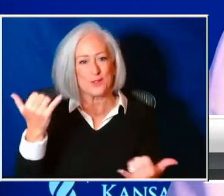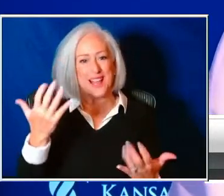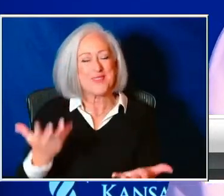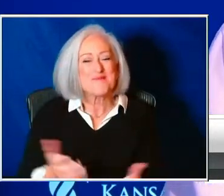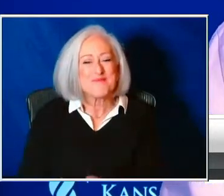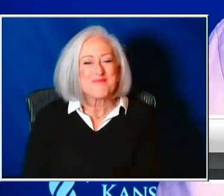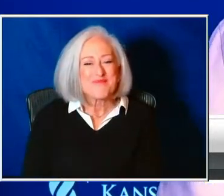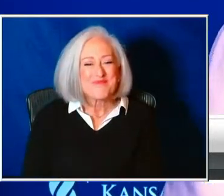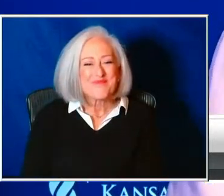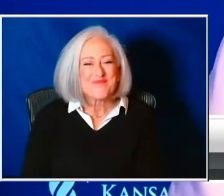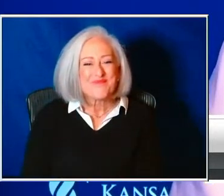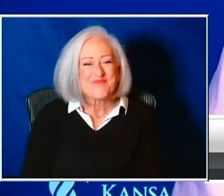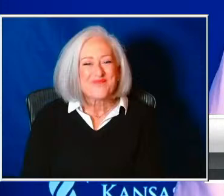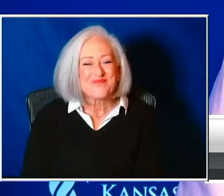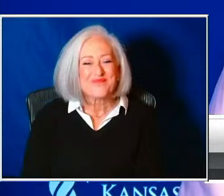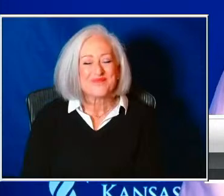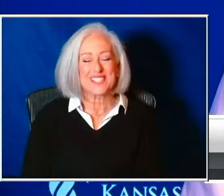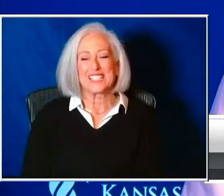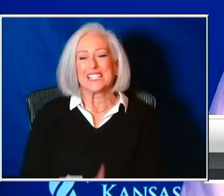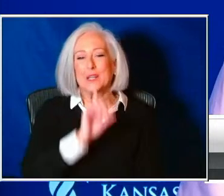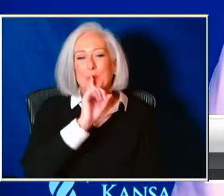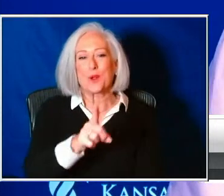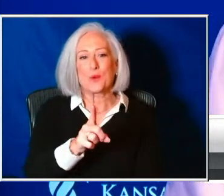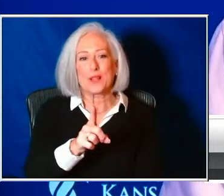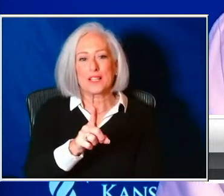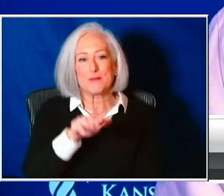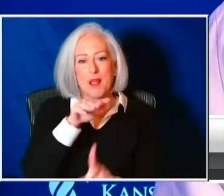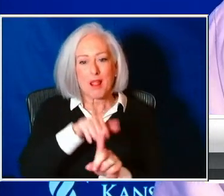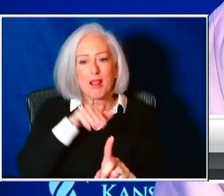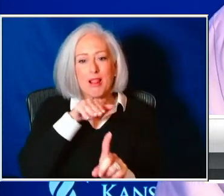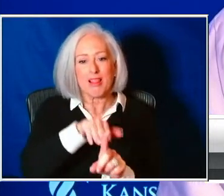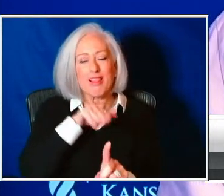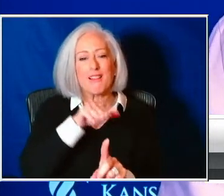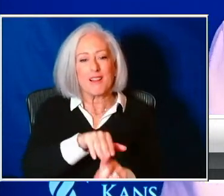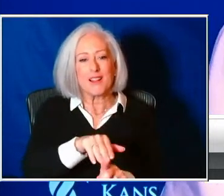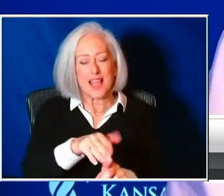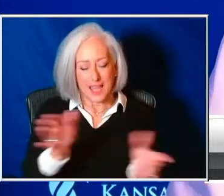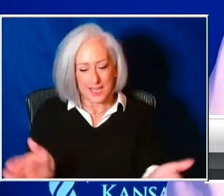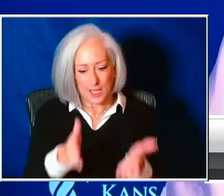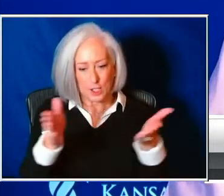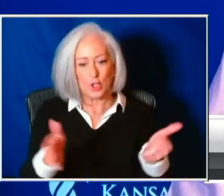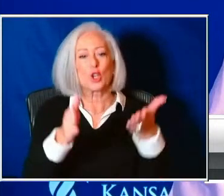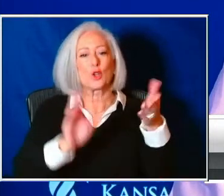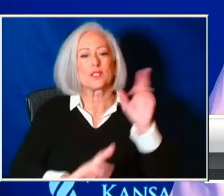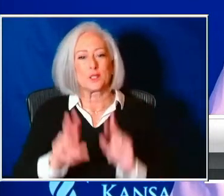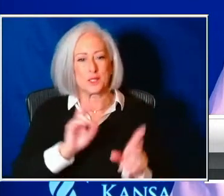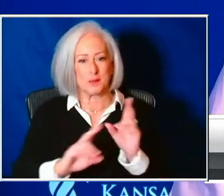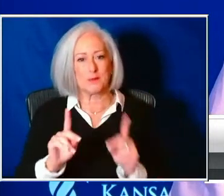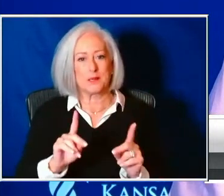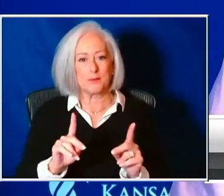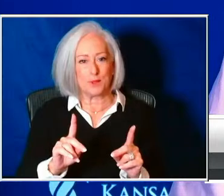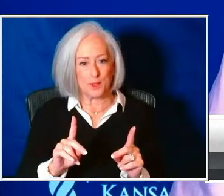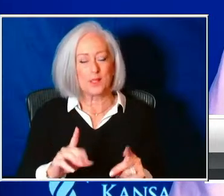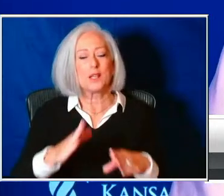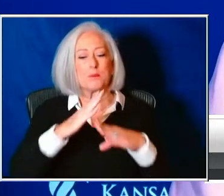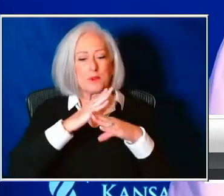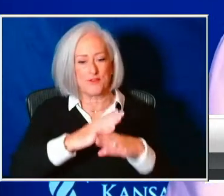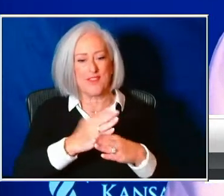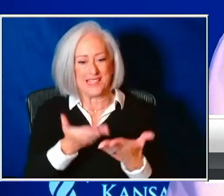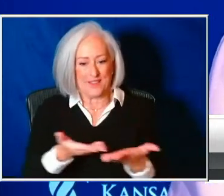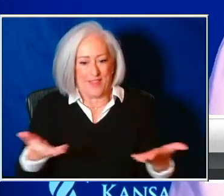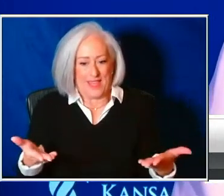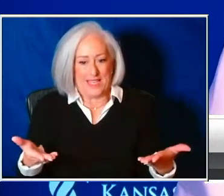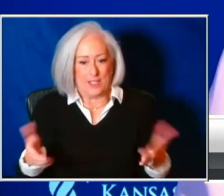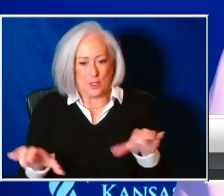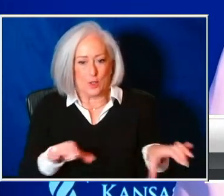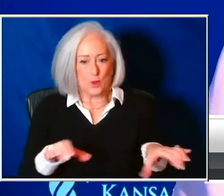Again, I think we've kind of really been harping and continuing to endorse preventive measures, and it's really important. It's